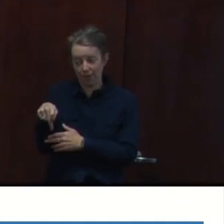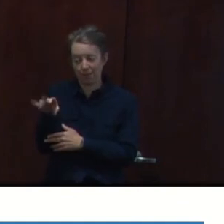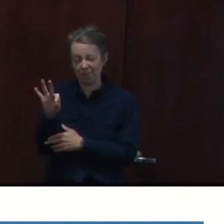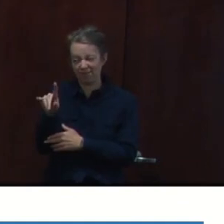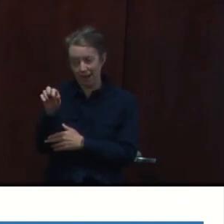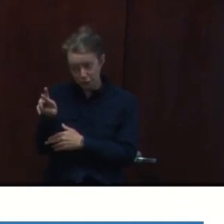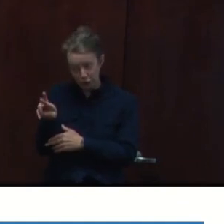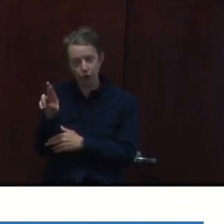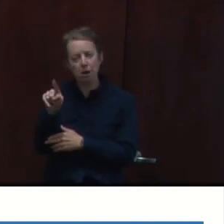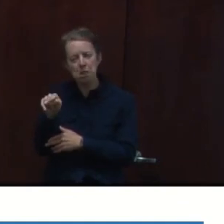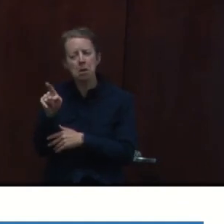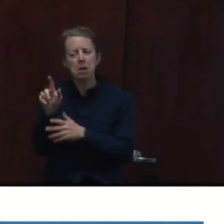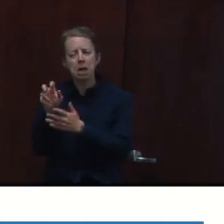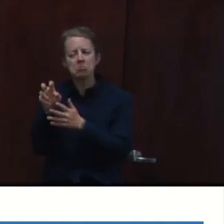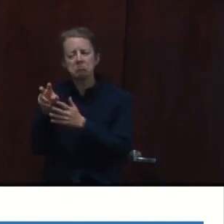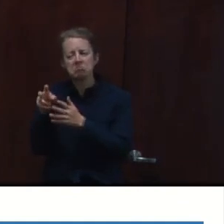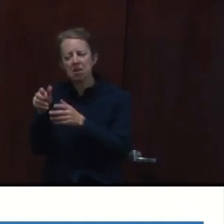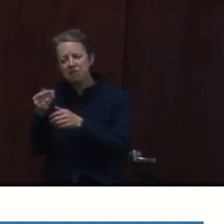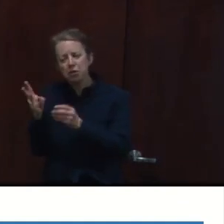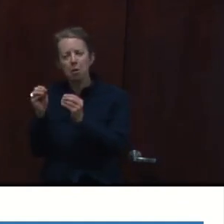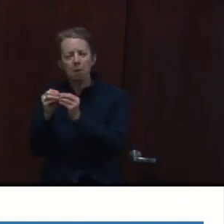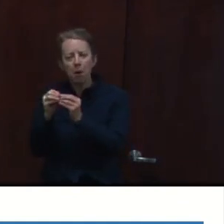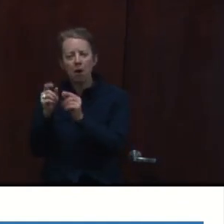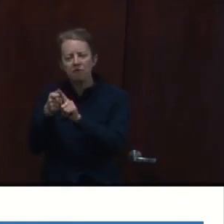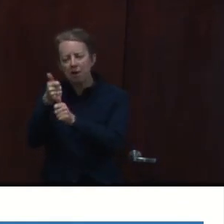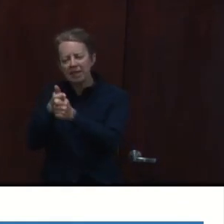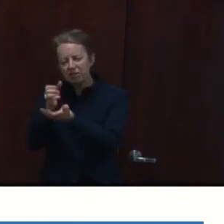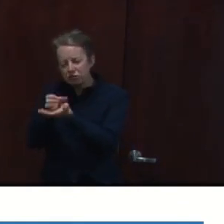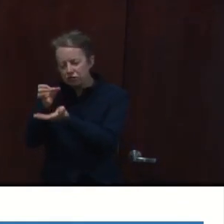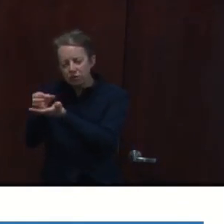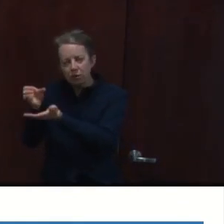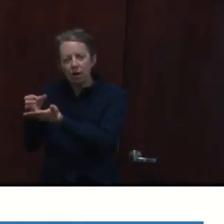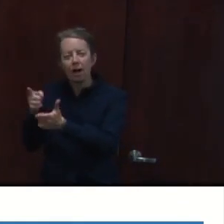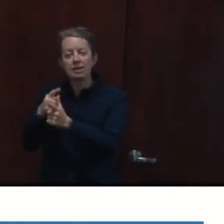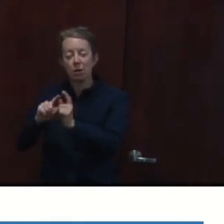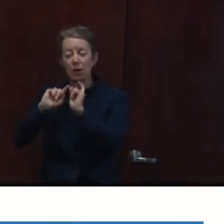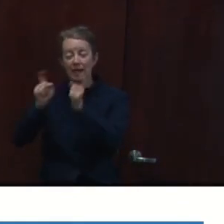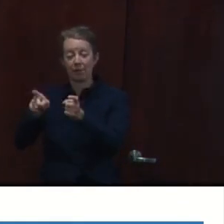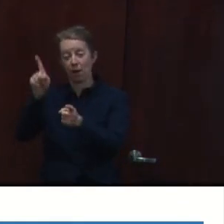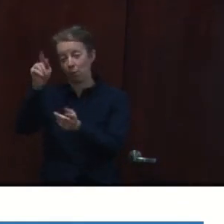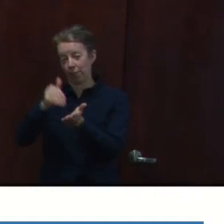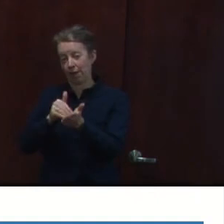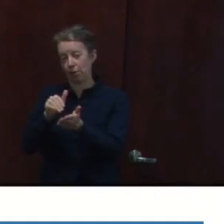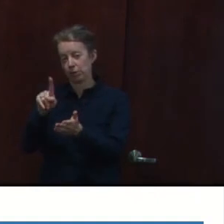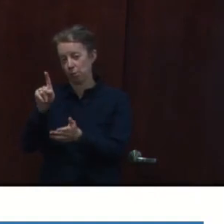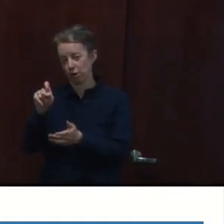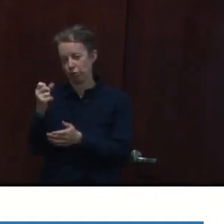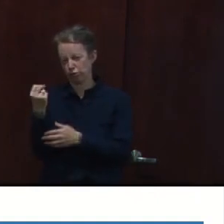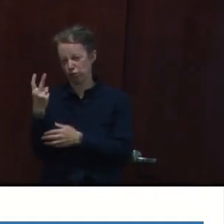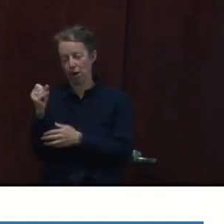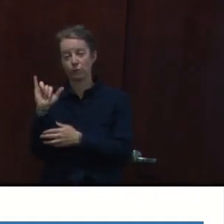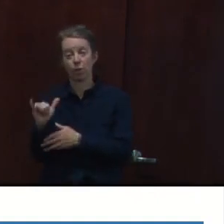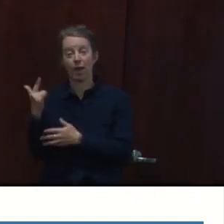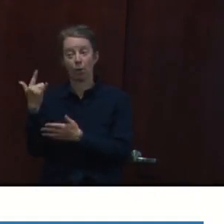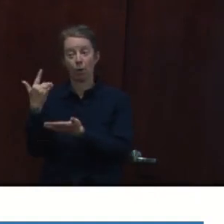doses out of each one of those vials, and we're able to actually administer 1,112. There are no more of that shipment on the shelf.